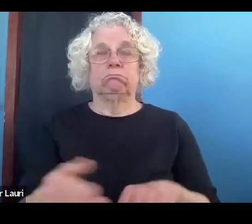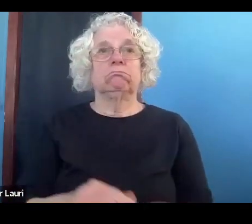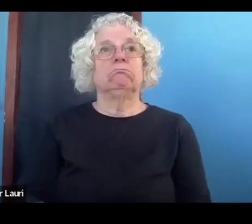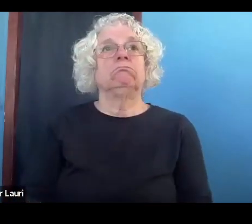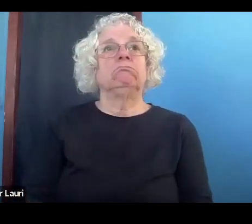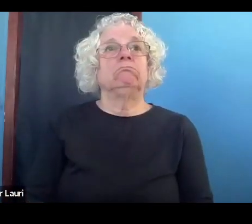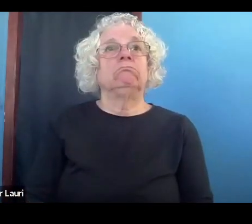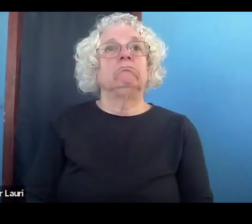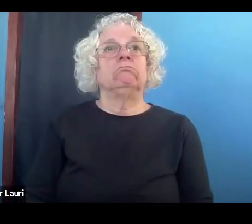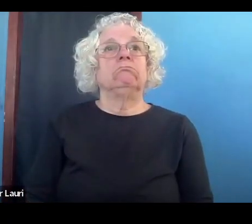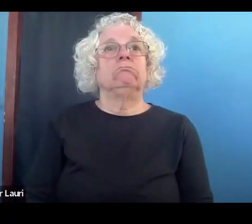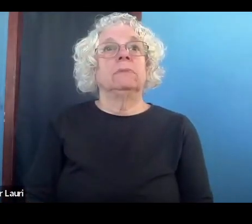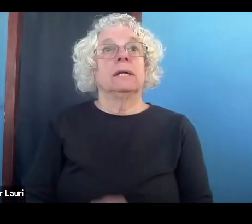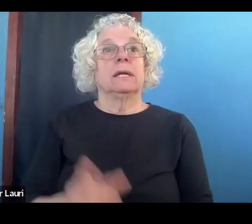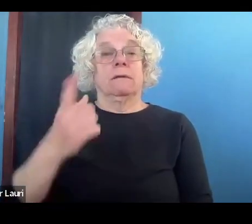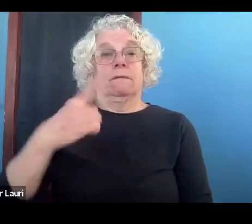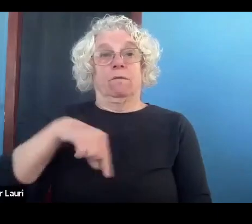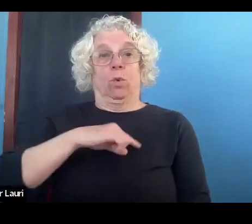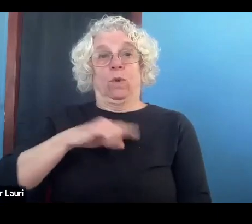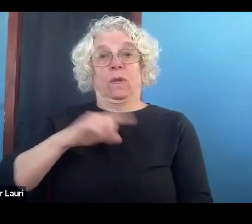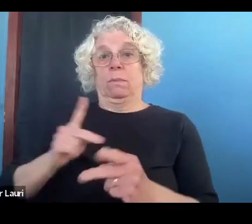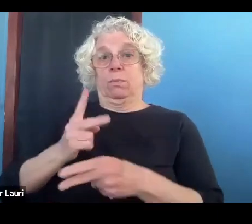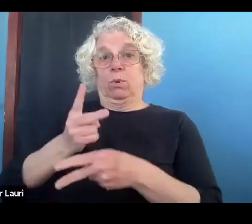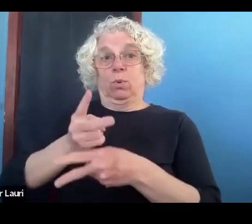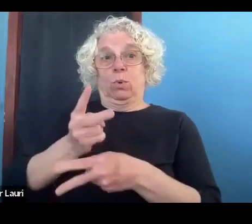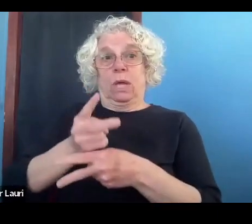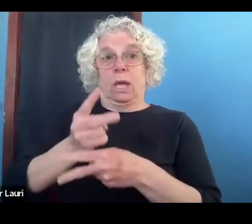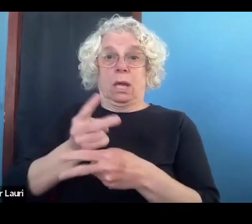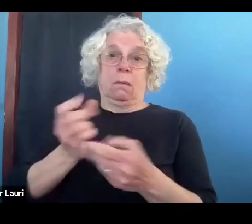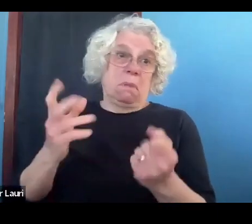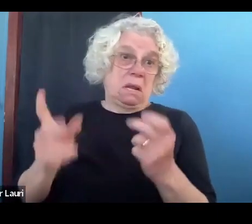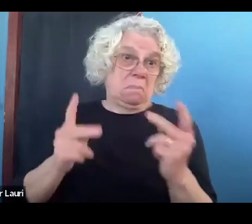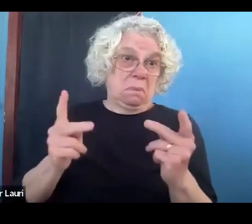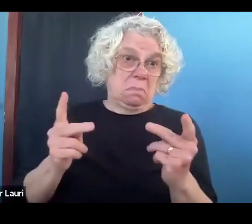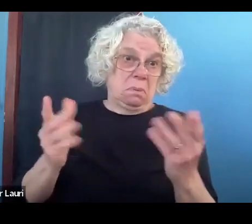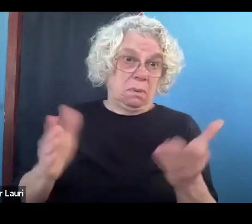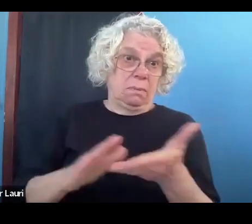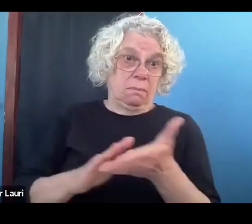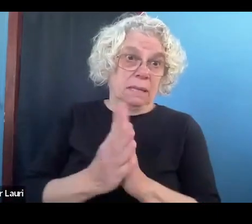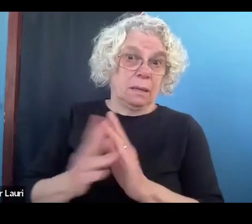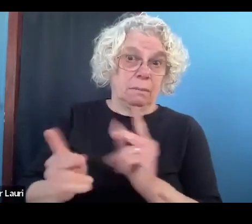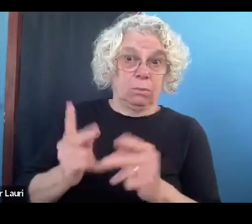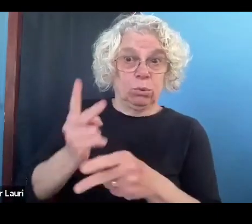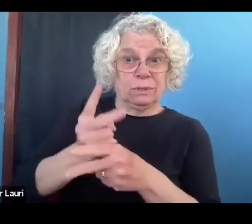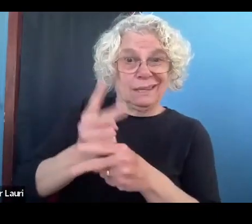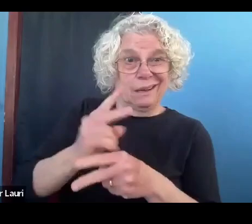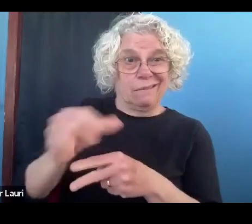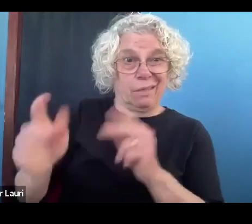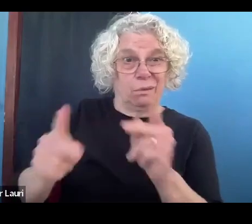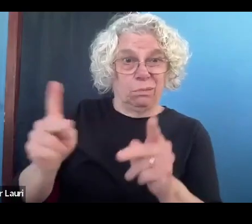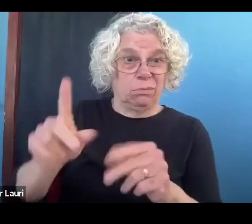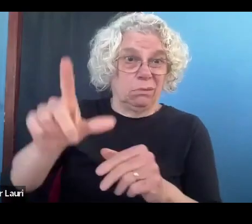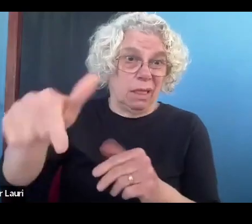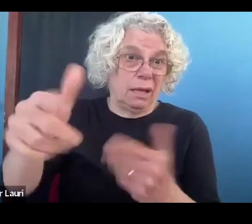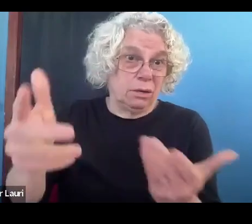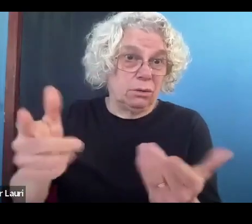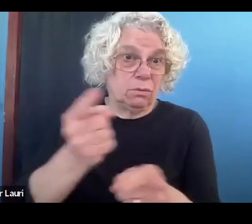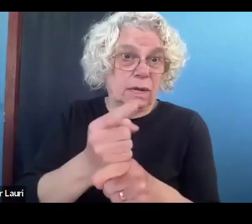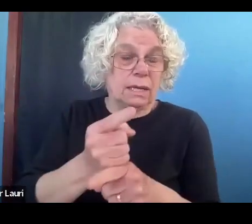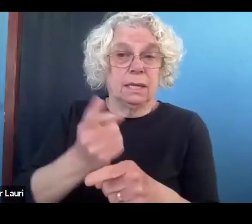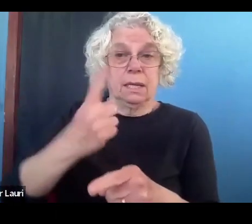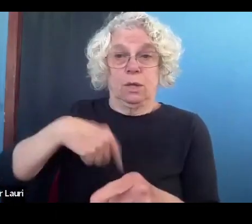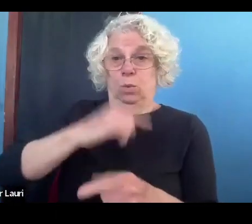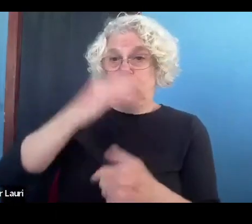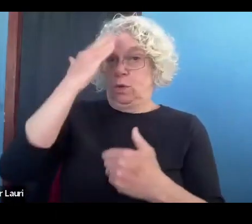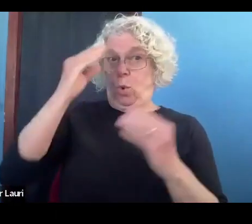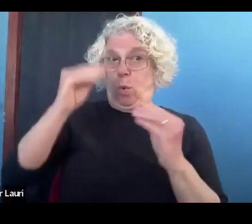are eventually going to be ourselves, right? A large percentage of people become caregivers later in life. Knowledge for the caregiver